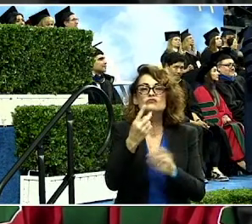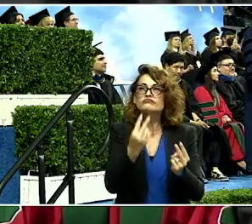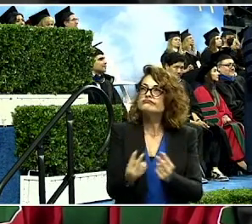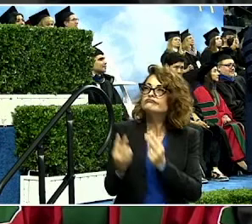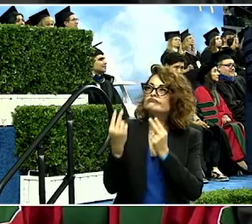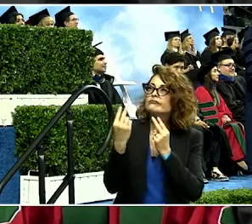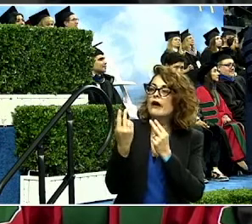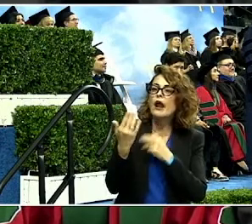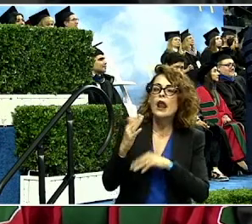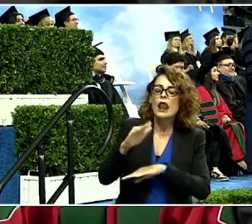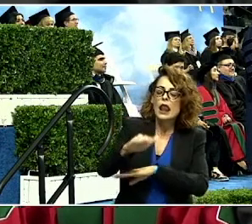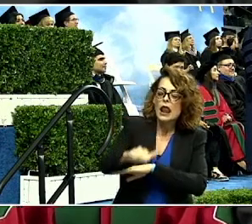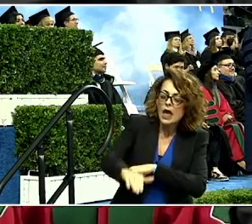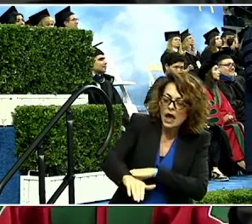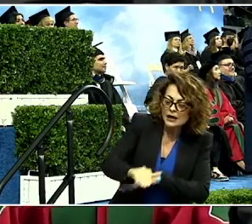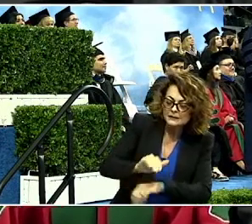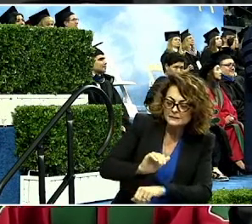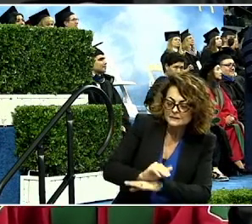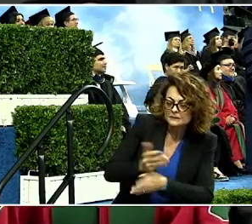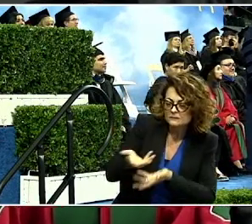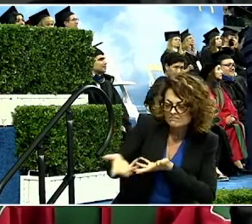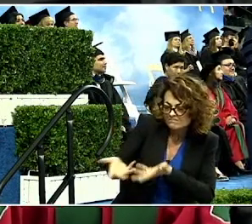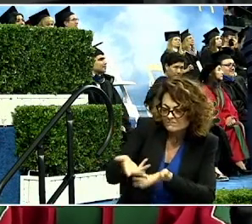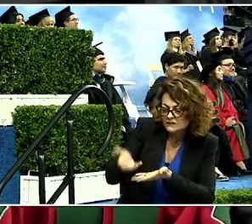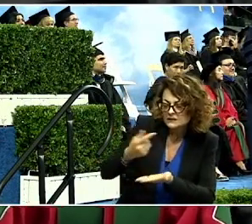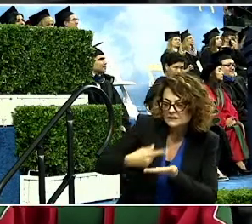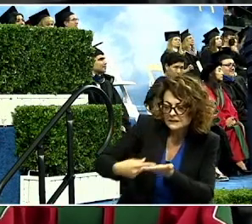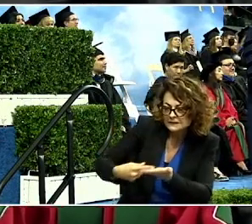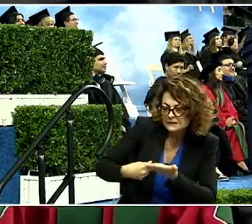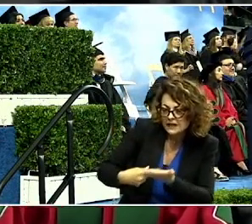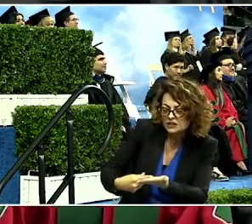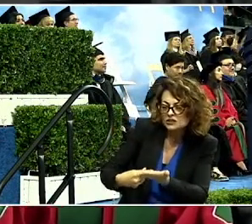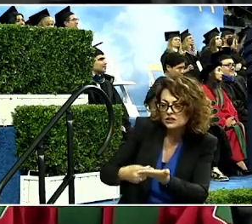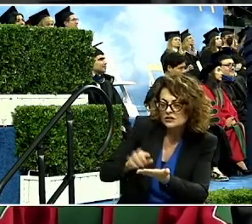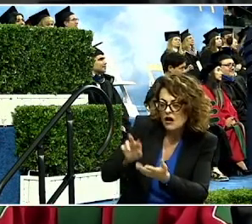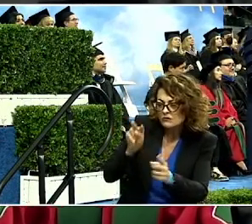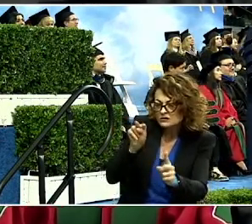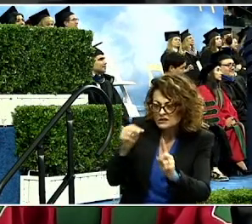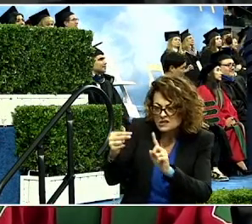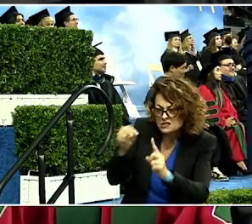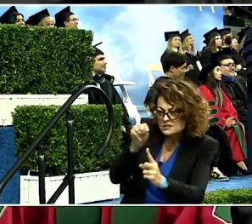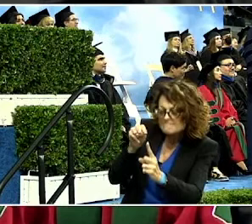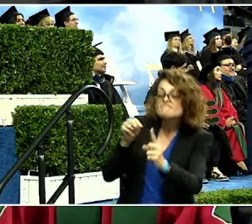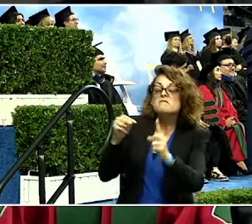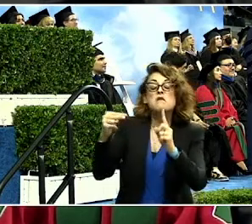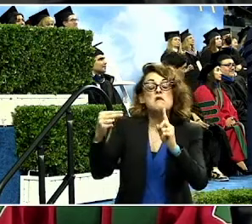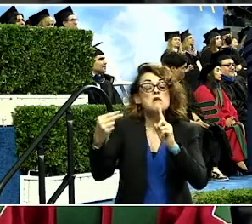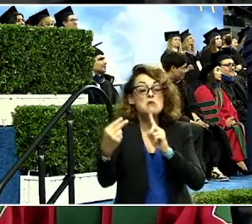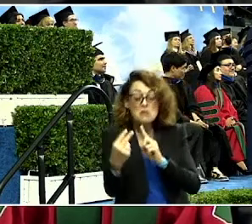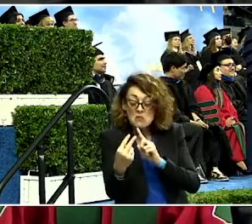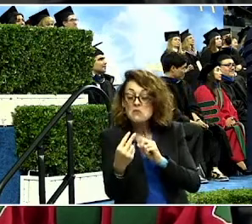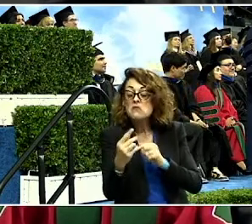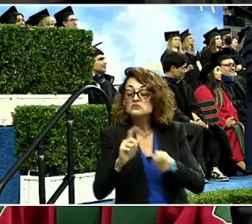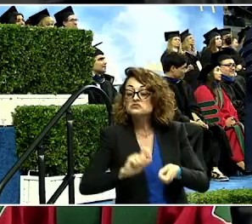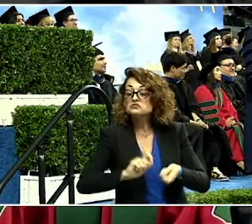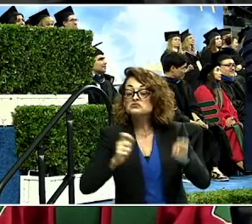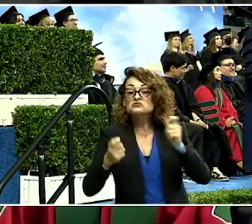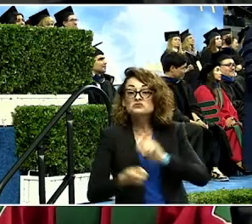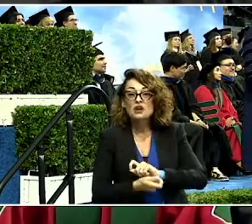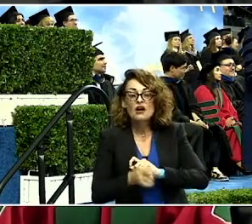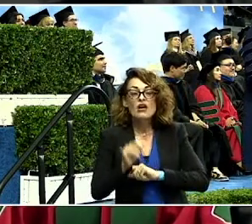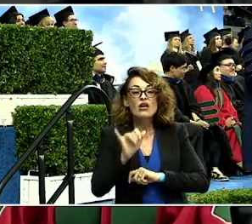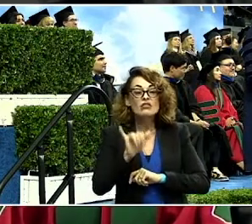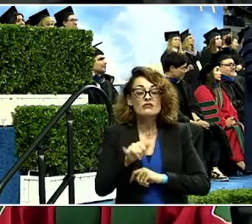late night discussion with a friend transformed the way you look at an issue. And of course, that's the power of this institution, the diversity of